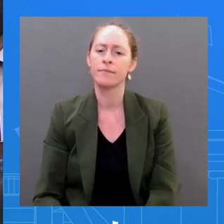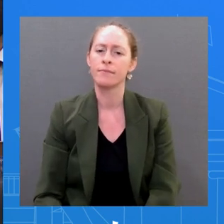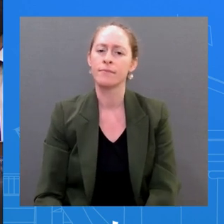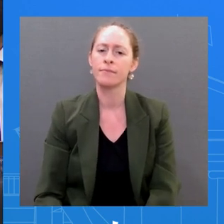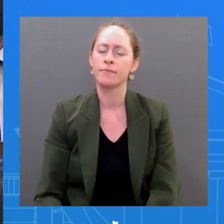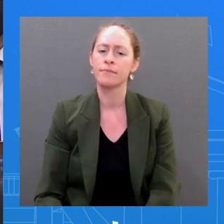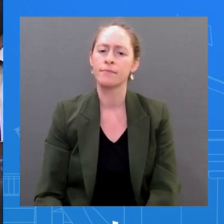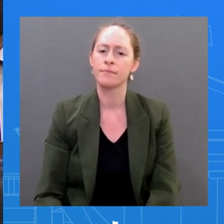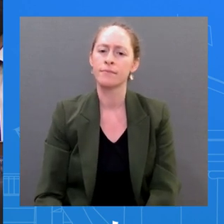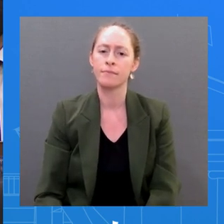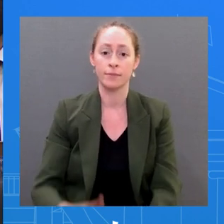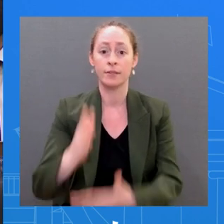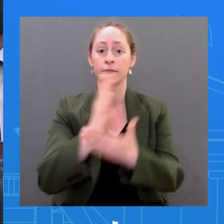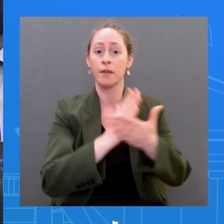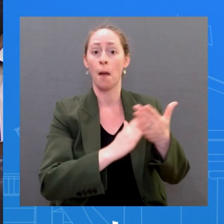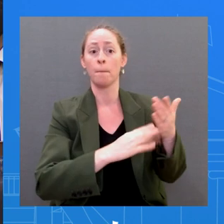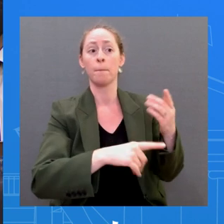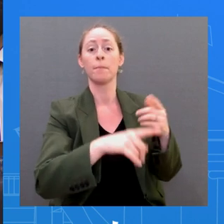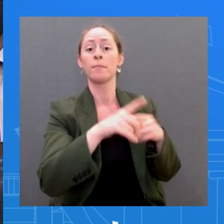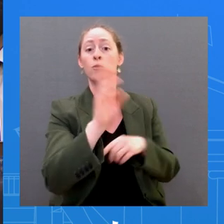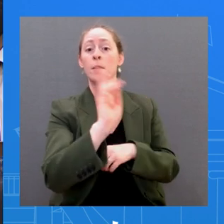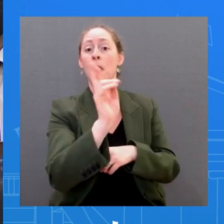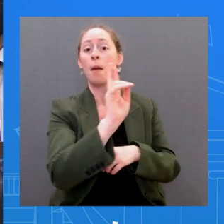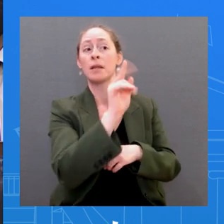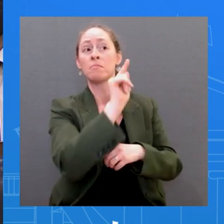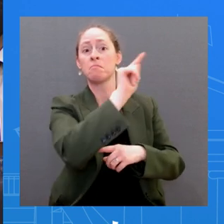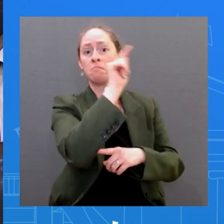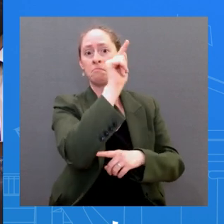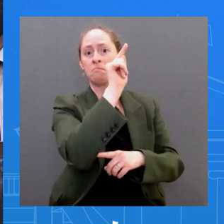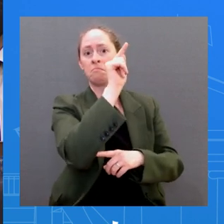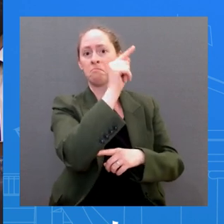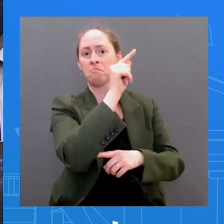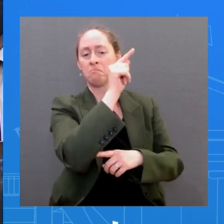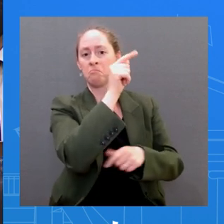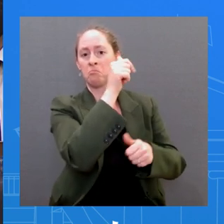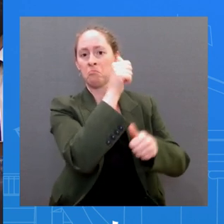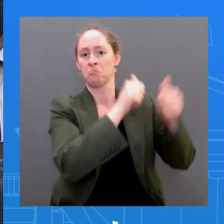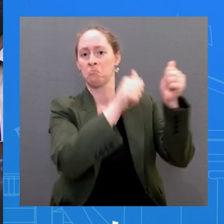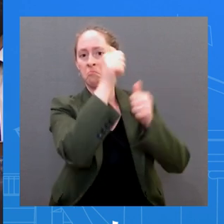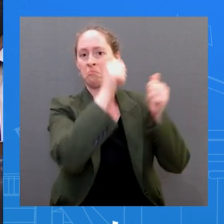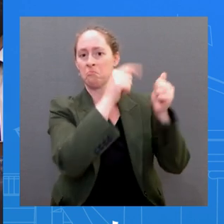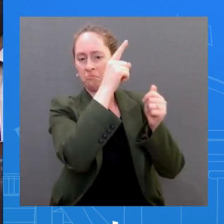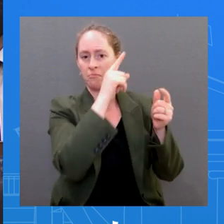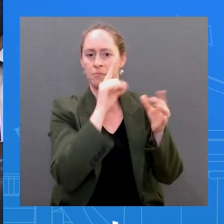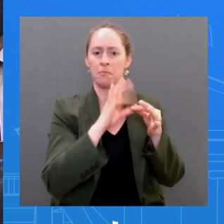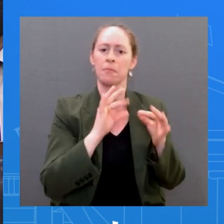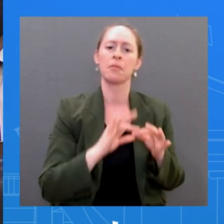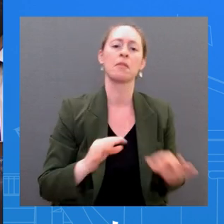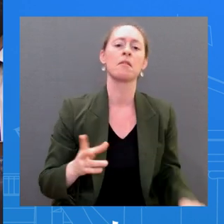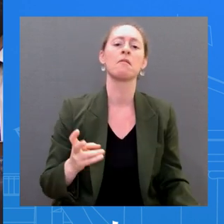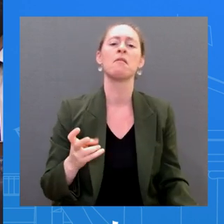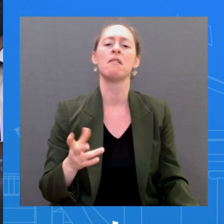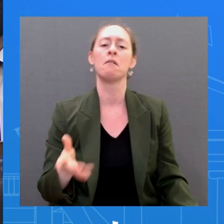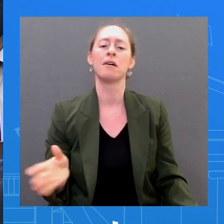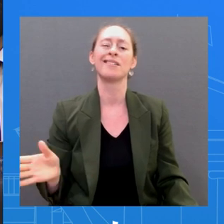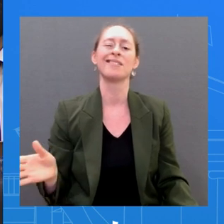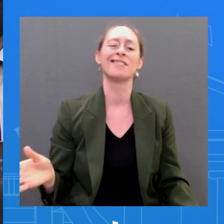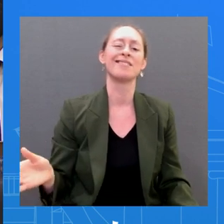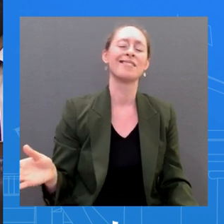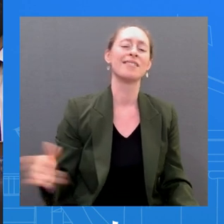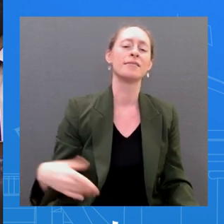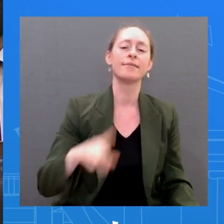already making a concerted effort to downplay the entire thing before a single word has been said about it in the hearings.